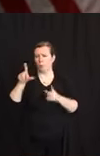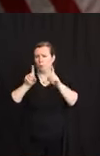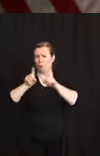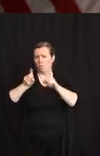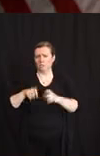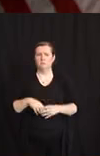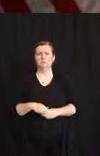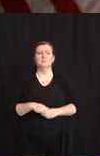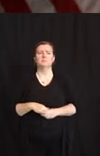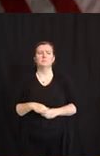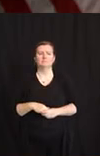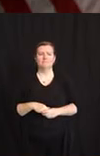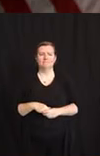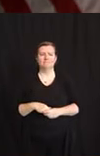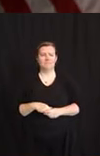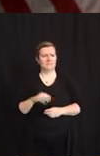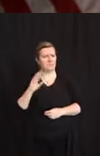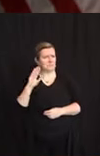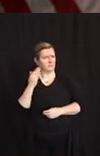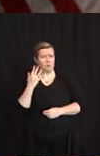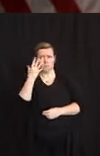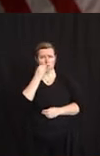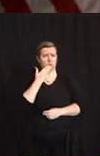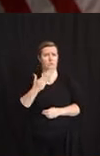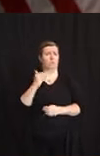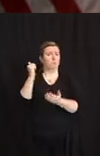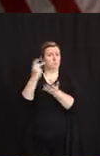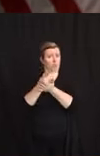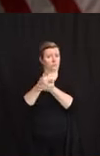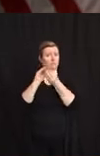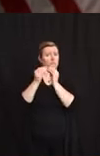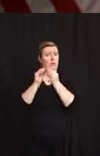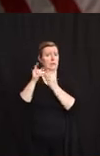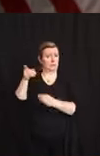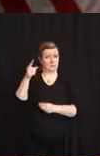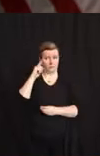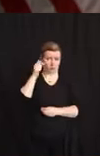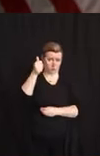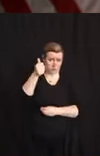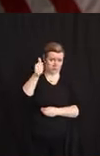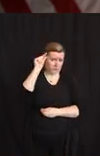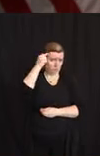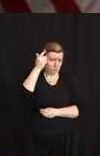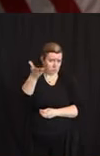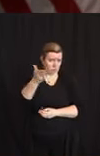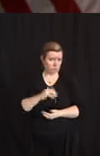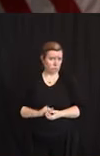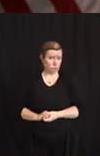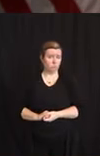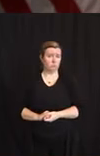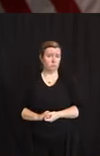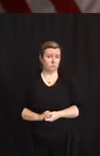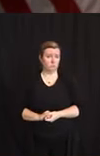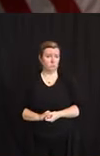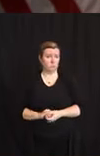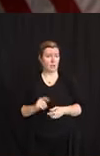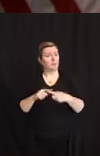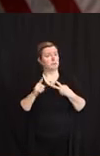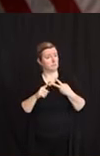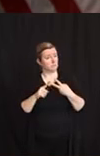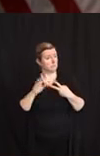pretty good approval rating and then also that residents in New Jersey agree with most of the measures that you've imposed to blunt